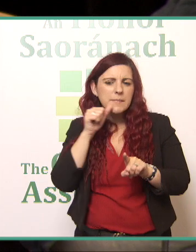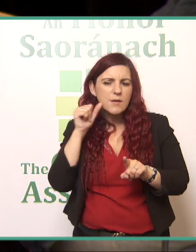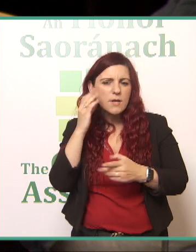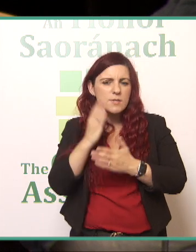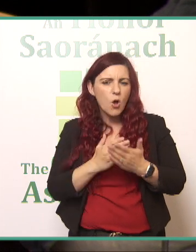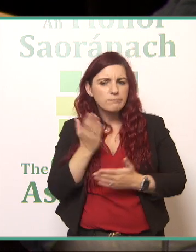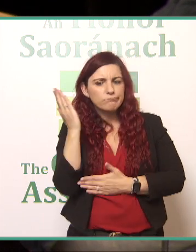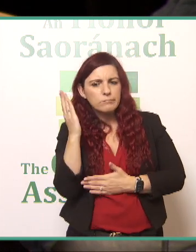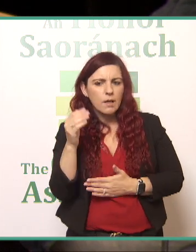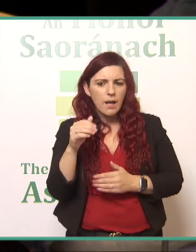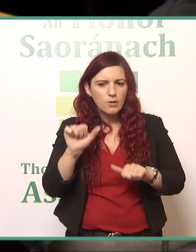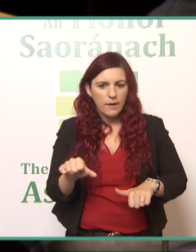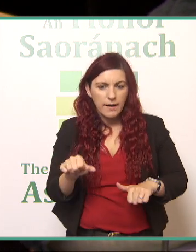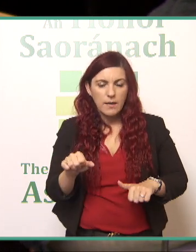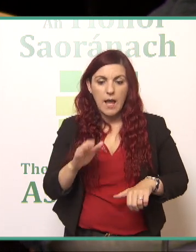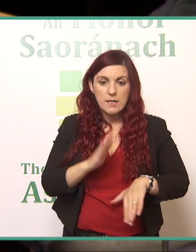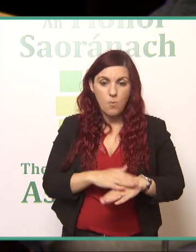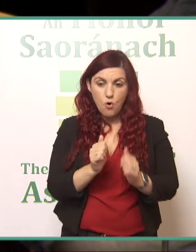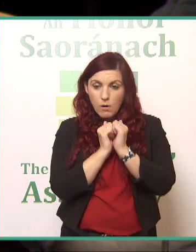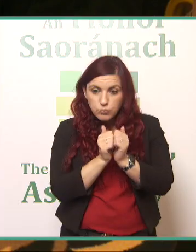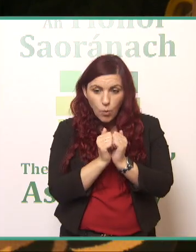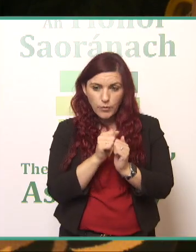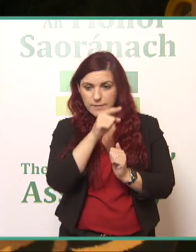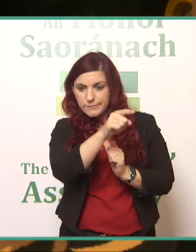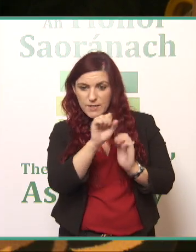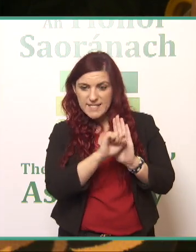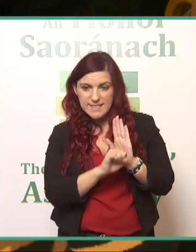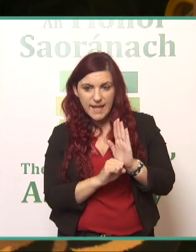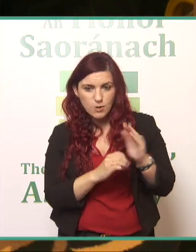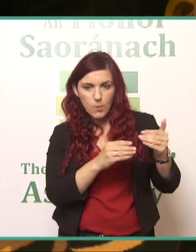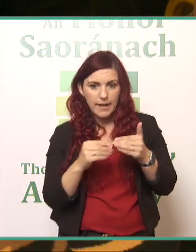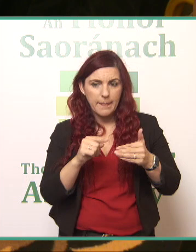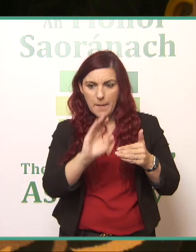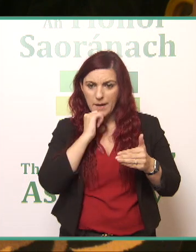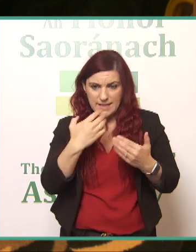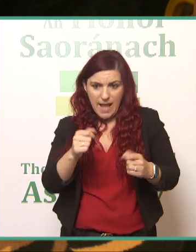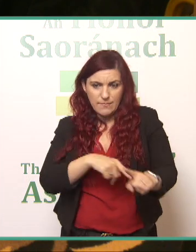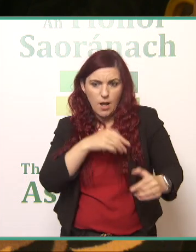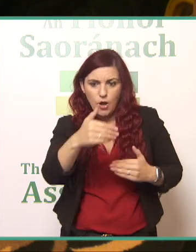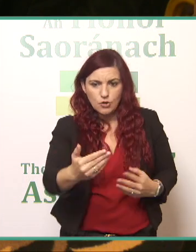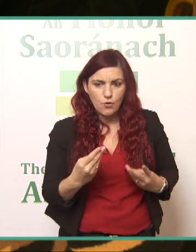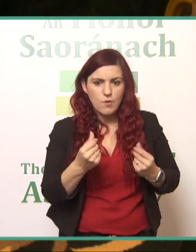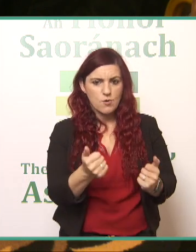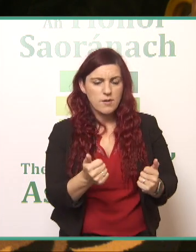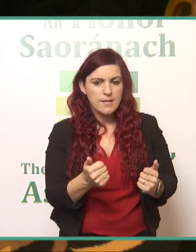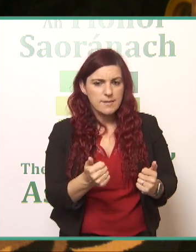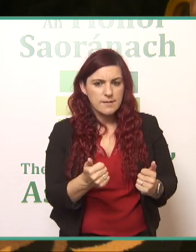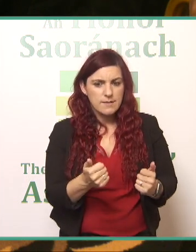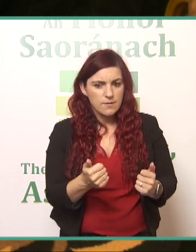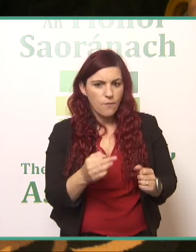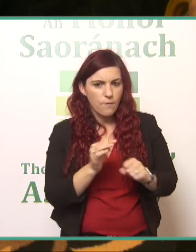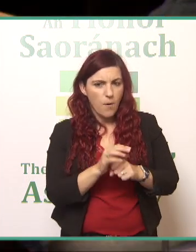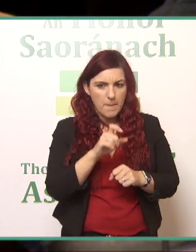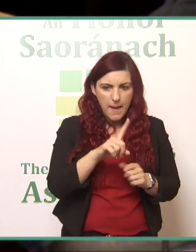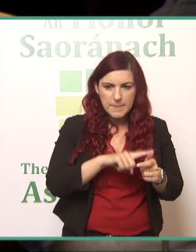is more appropriate for the state to take the lead on that because it has the long-term resources. So Tagasc and the Ordnance Survey and